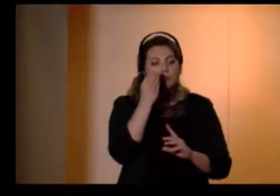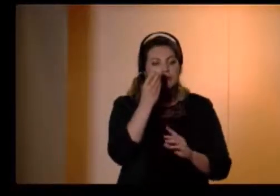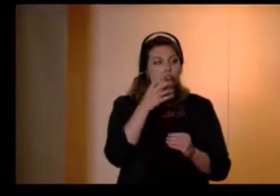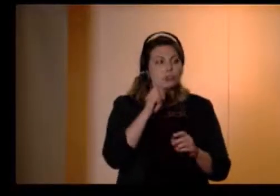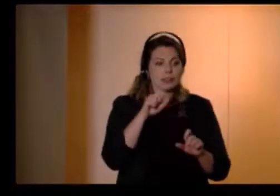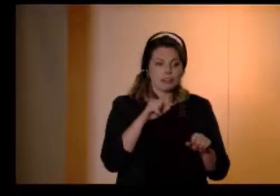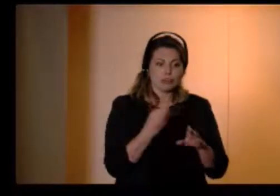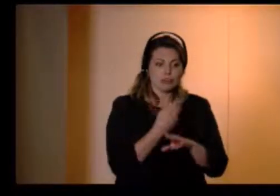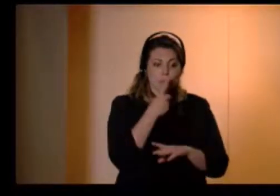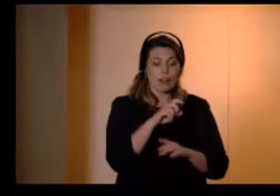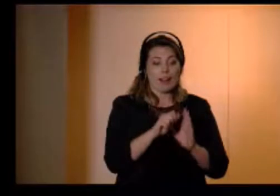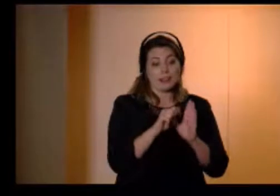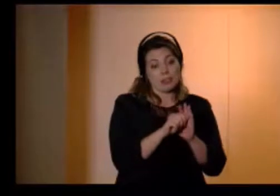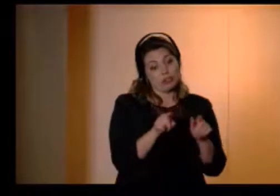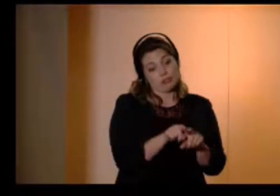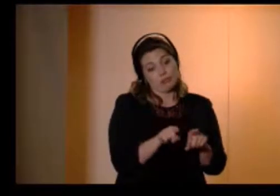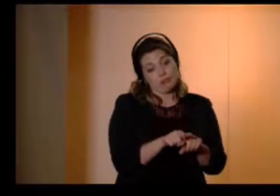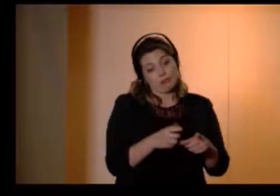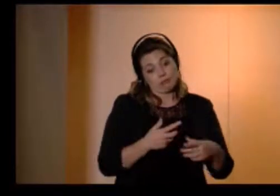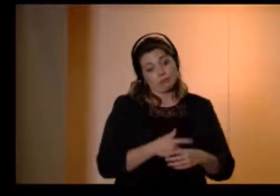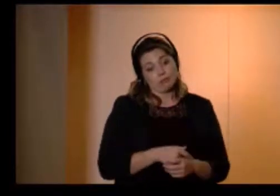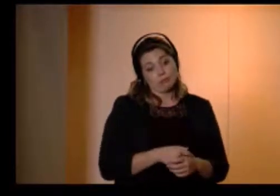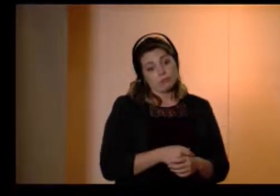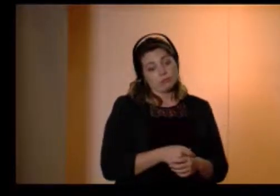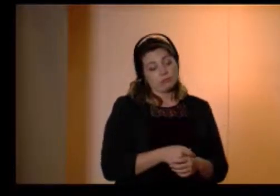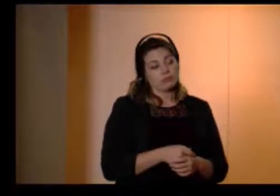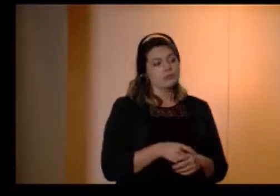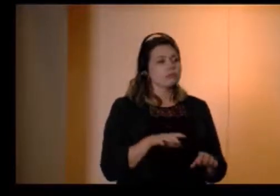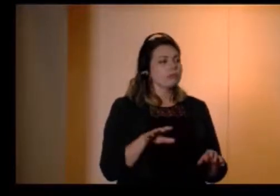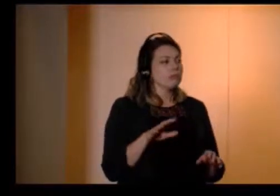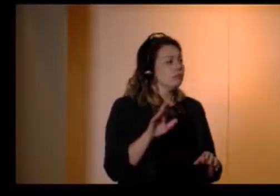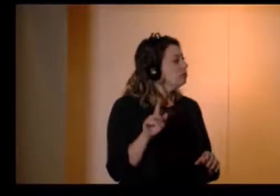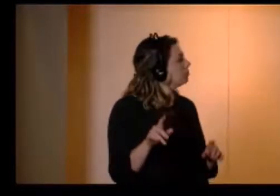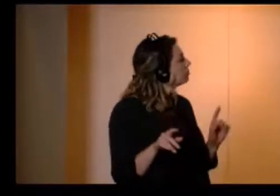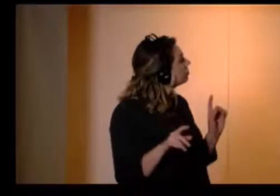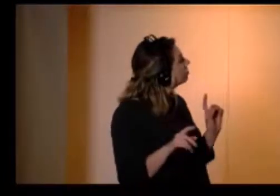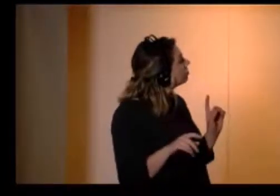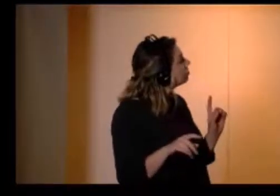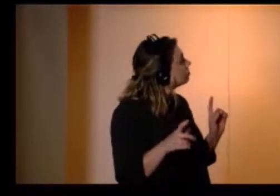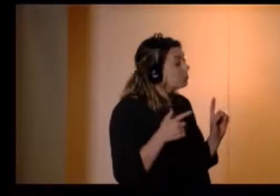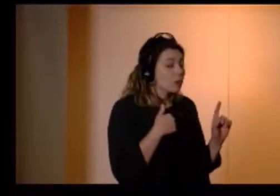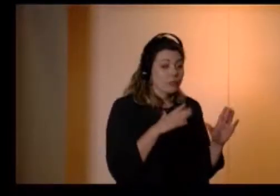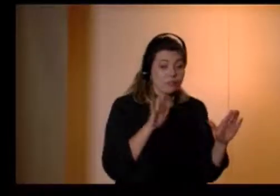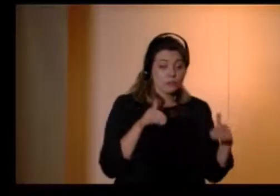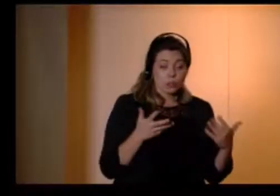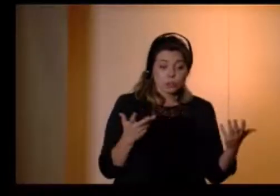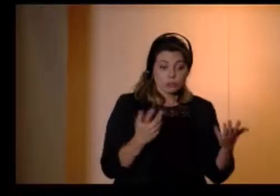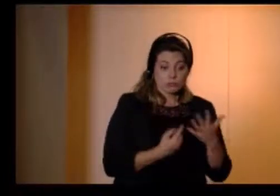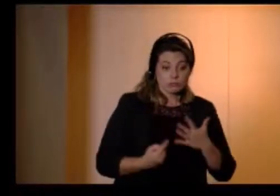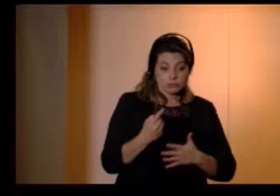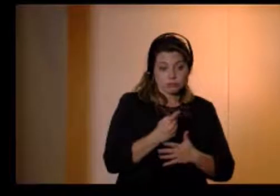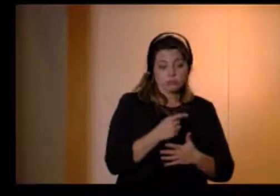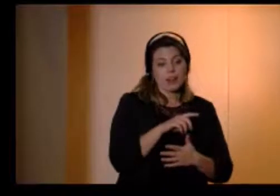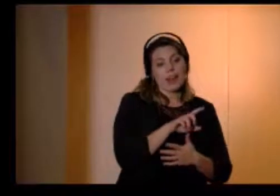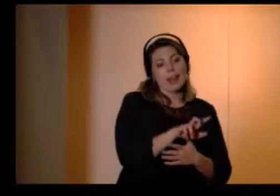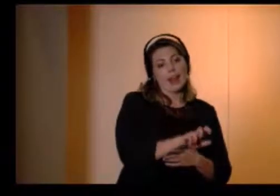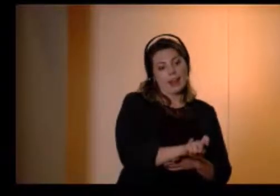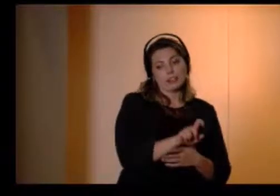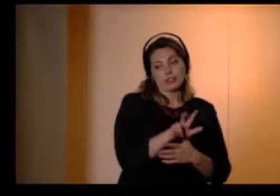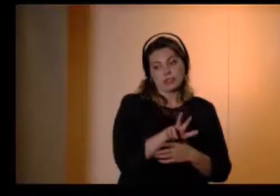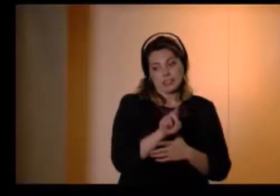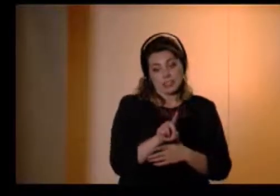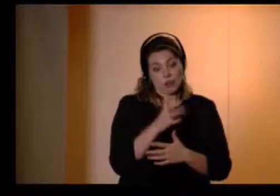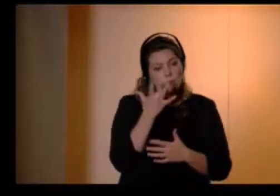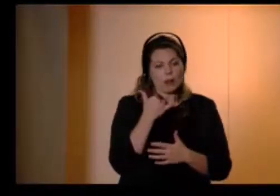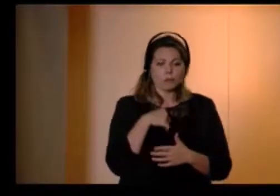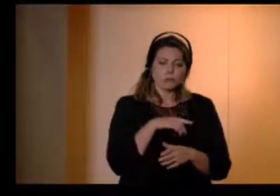well. And let's see. So I'm going to focus mostly on X3D because that's what we